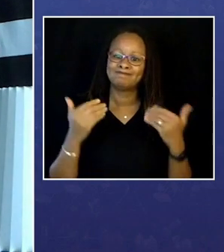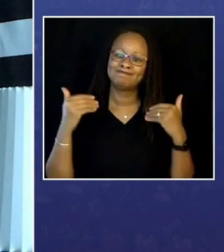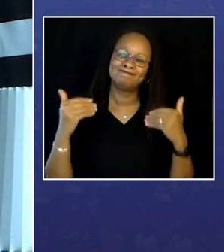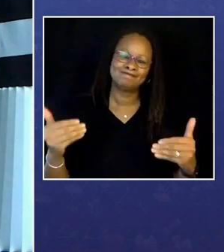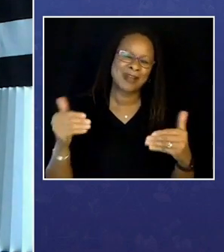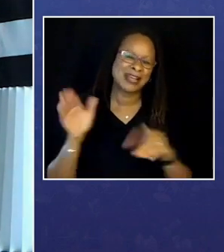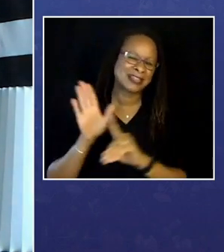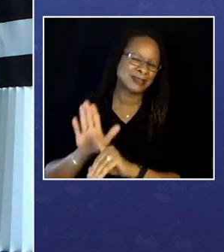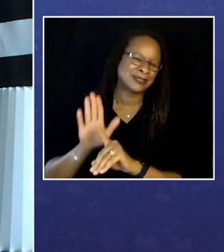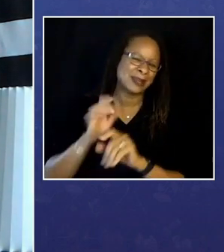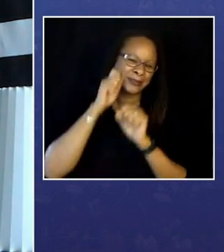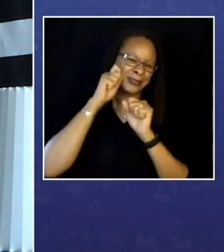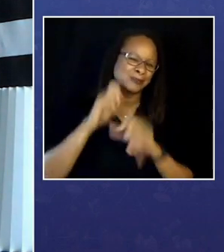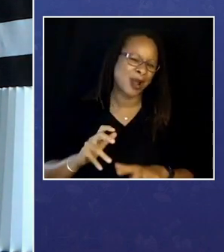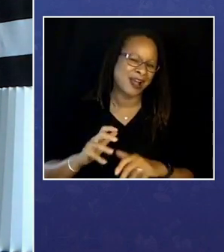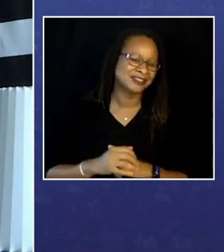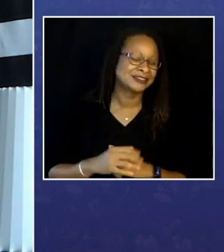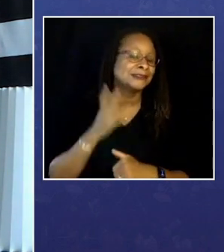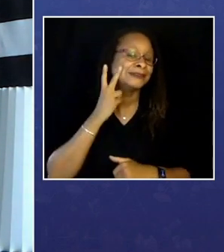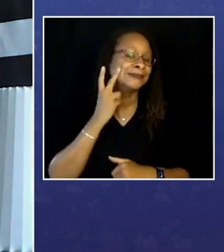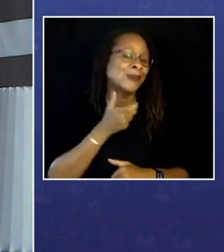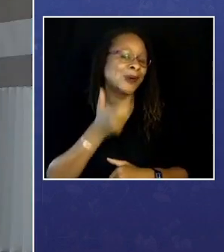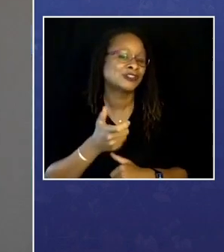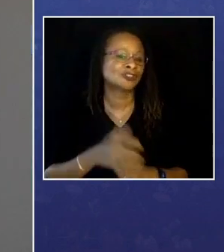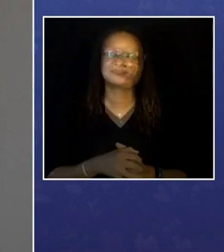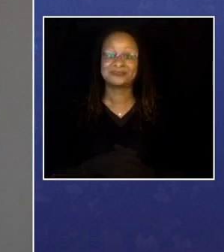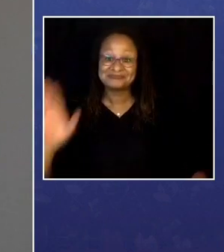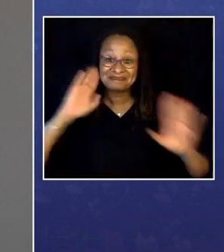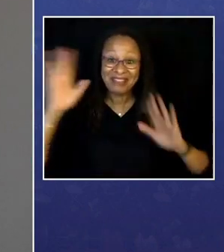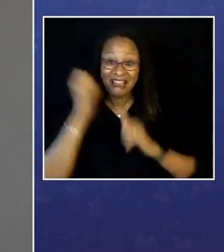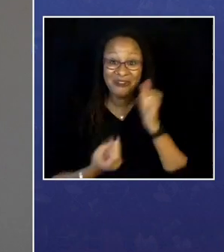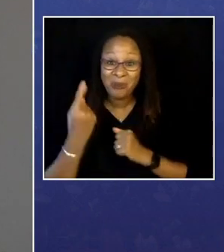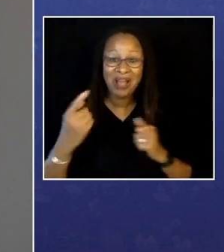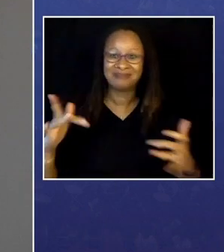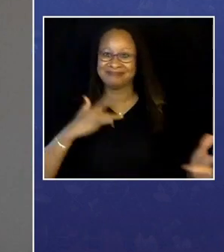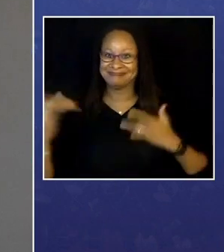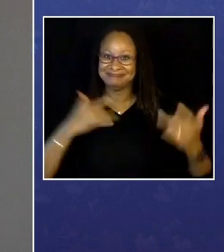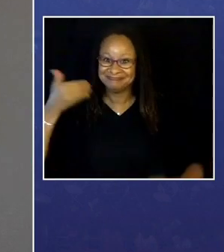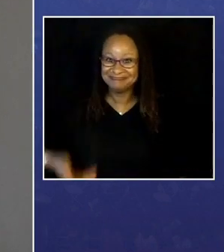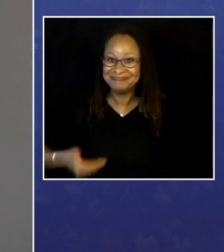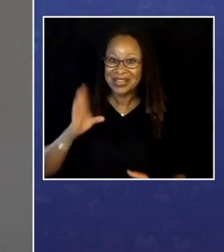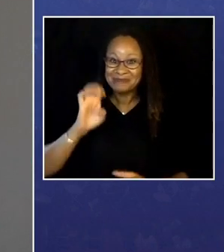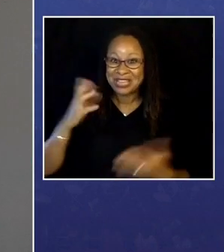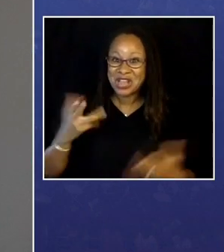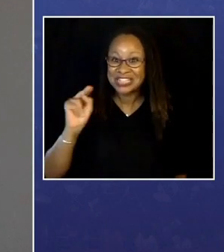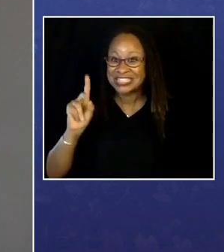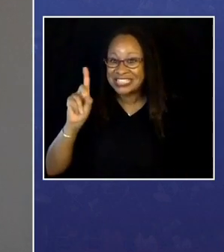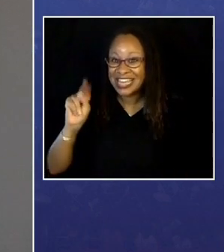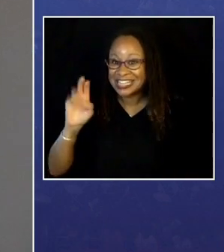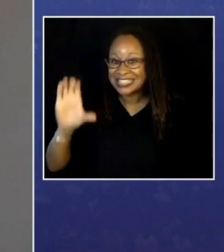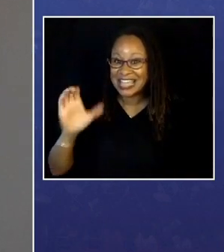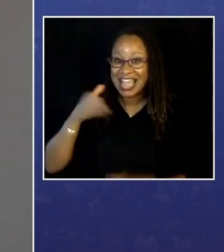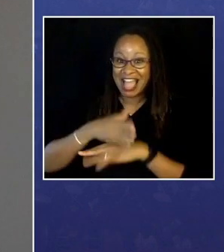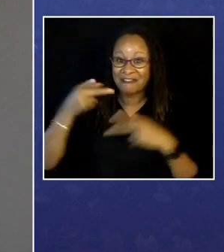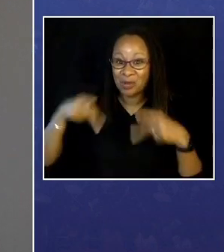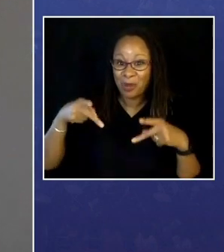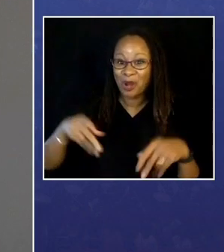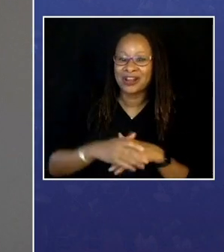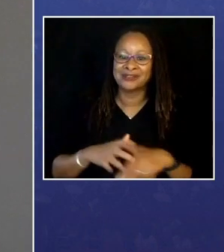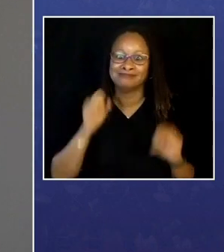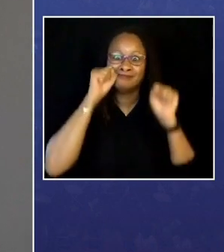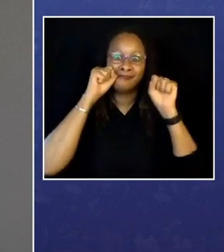this one be a surprise. Watch. Hey everyone, I'm so excited to be here at the DNC After Party. It